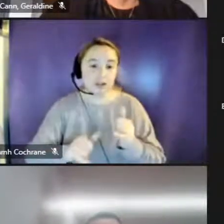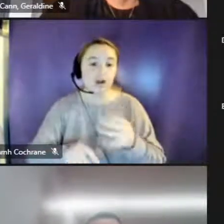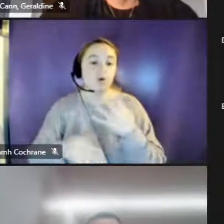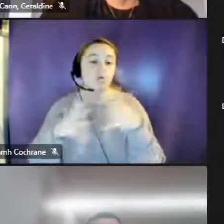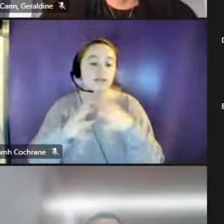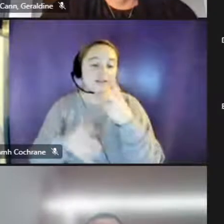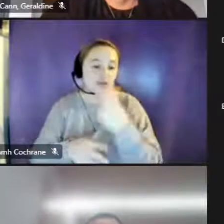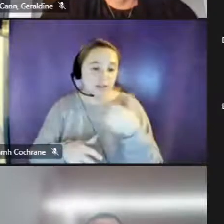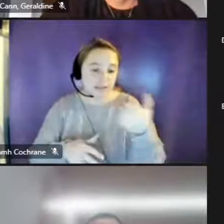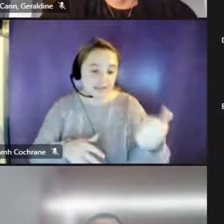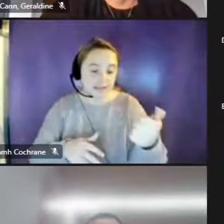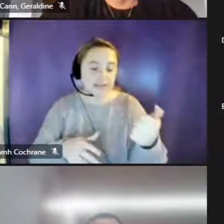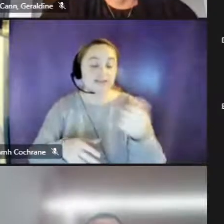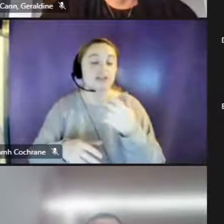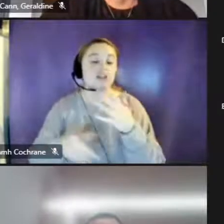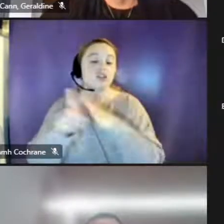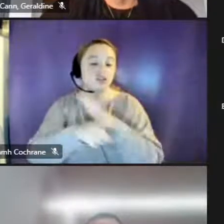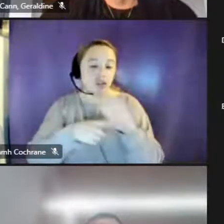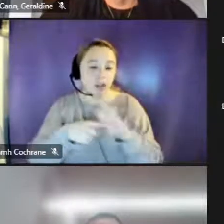January 2022.